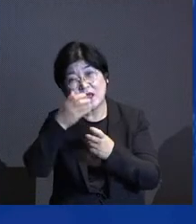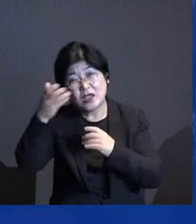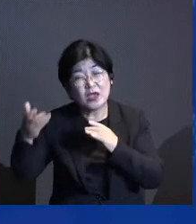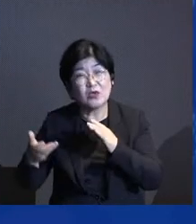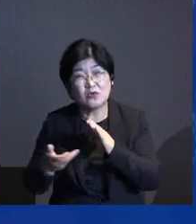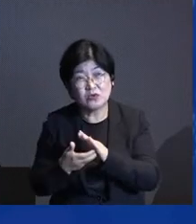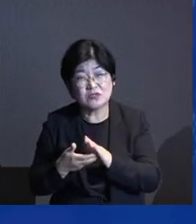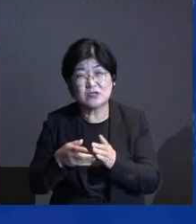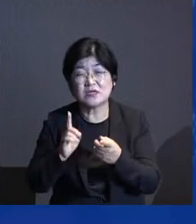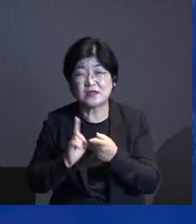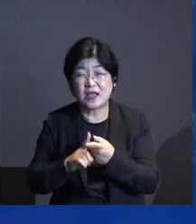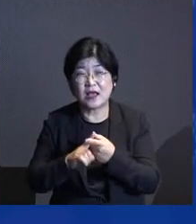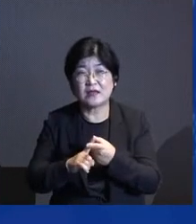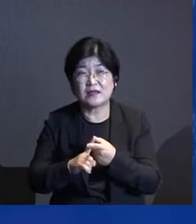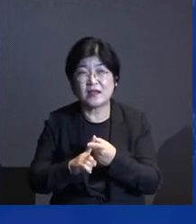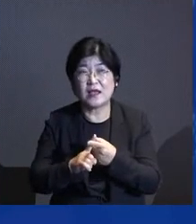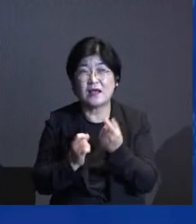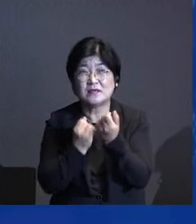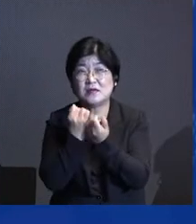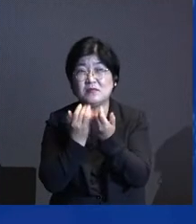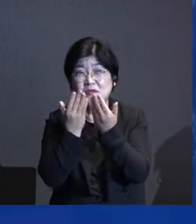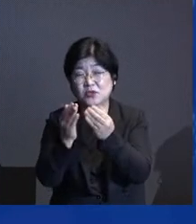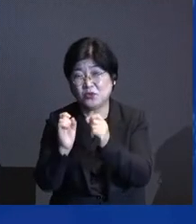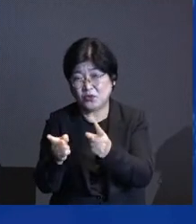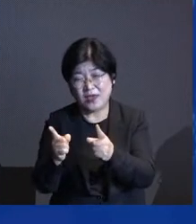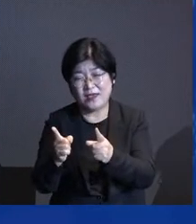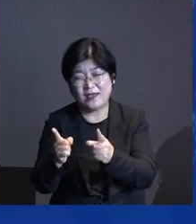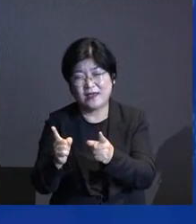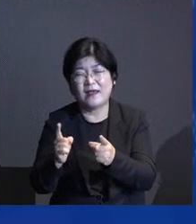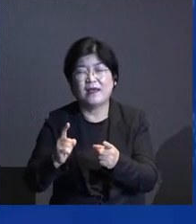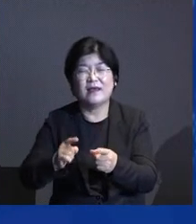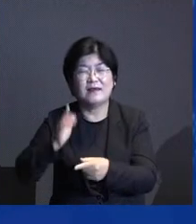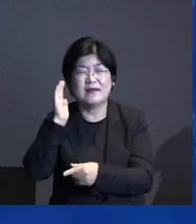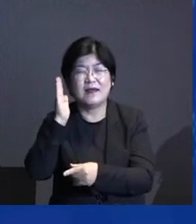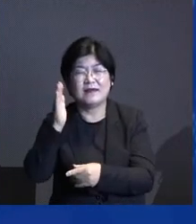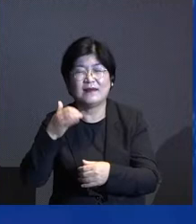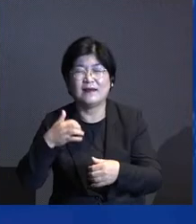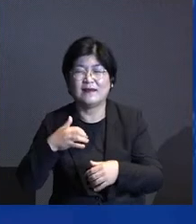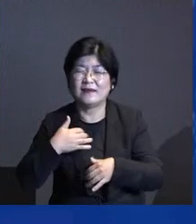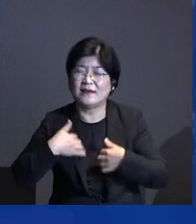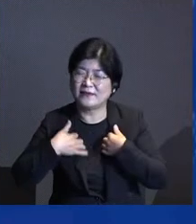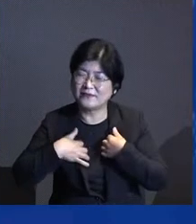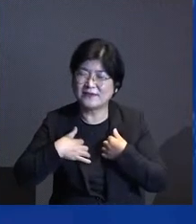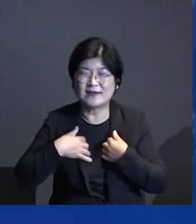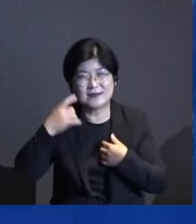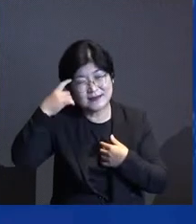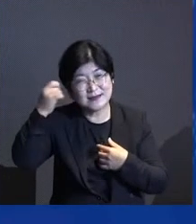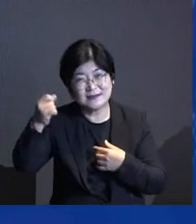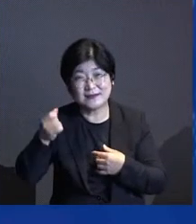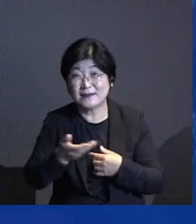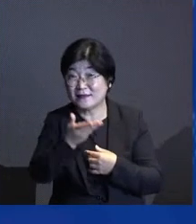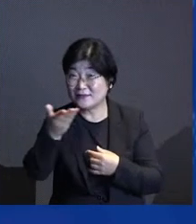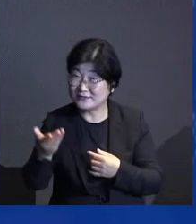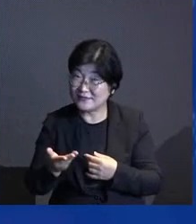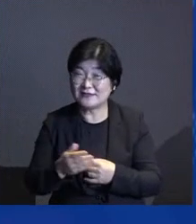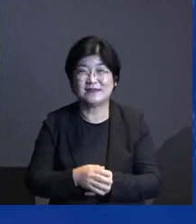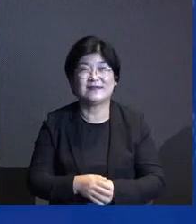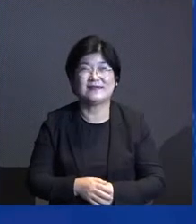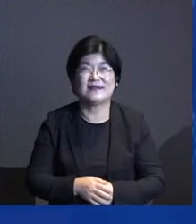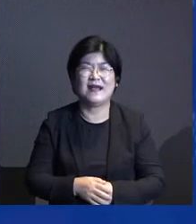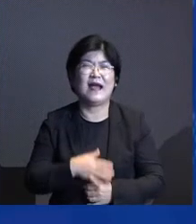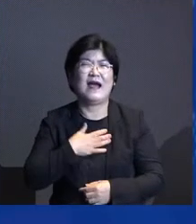As also we have heard before, and I'm sure all of you are aware and have made various experiences, there